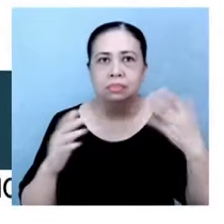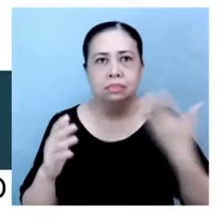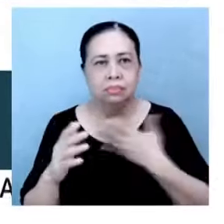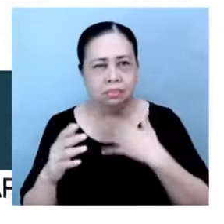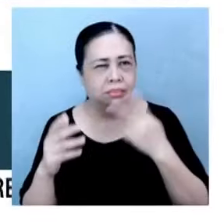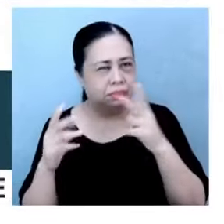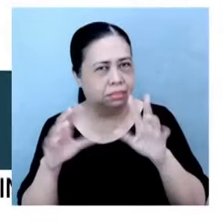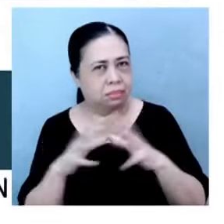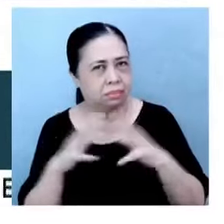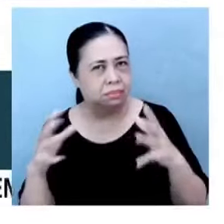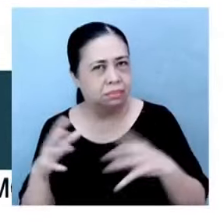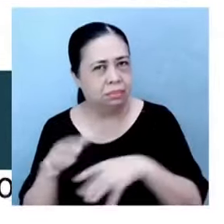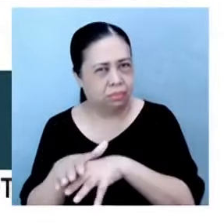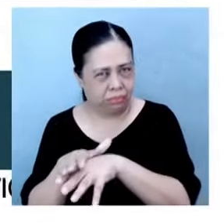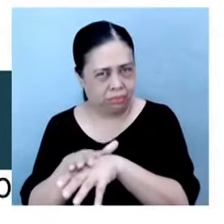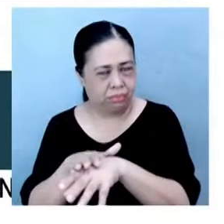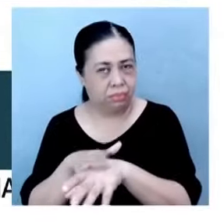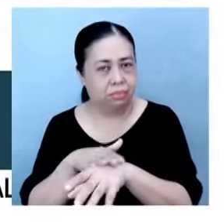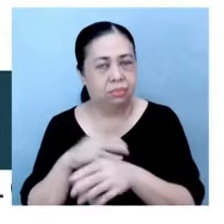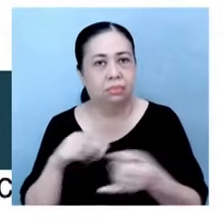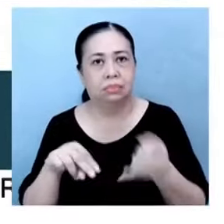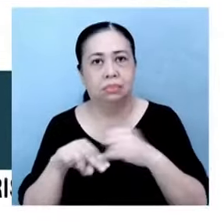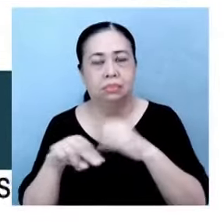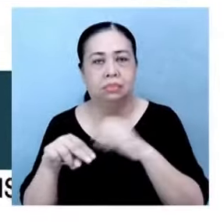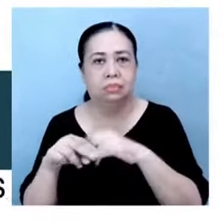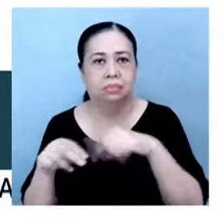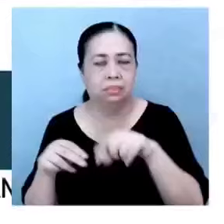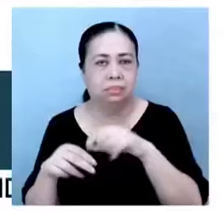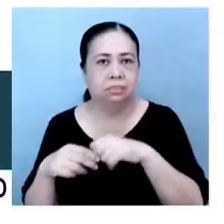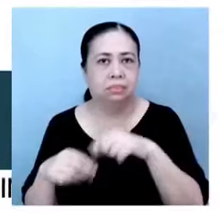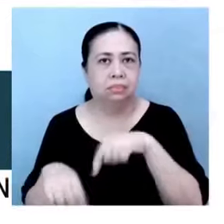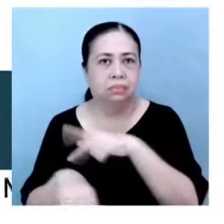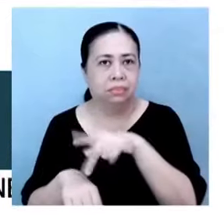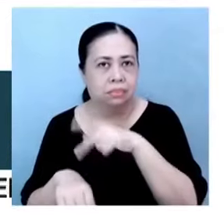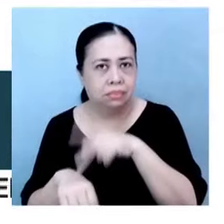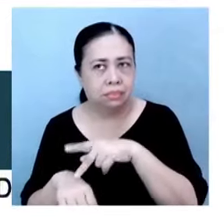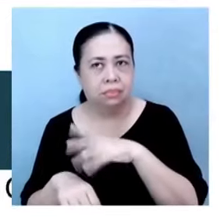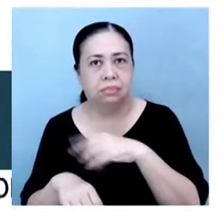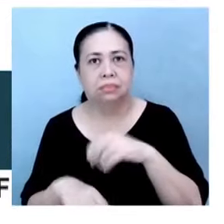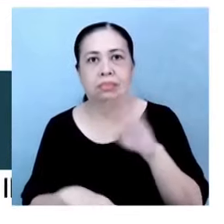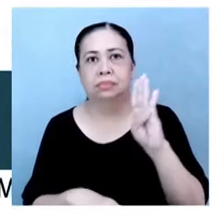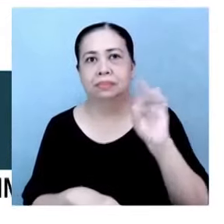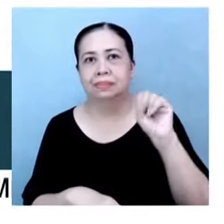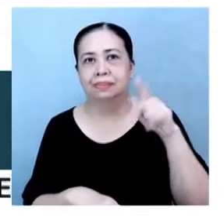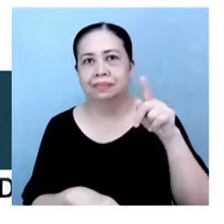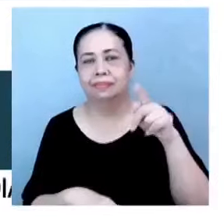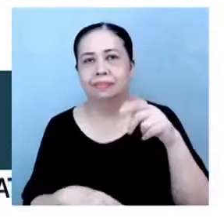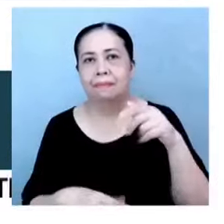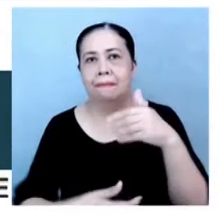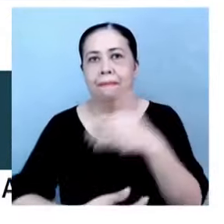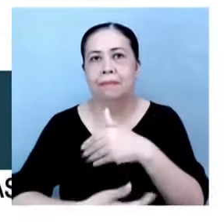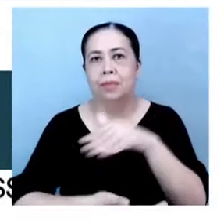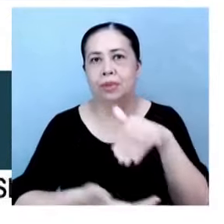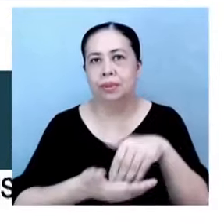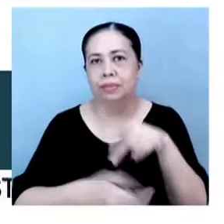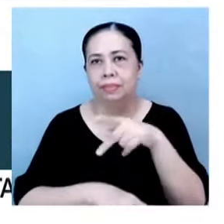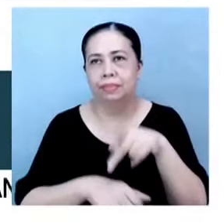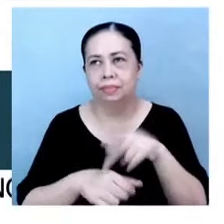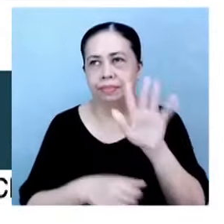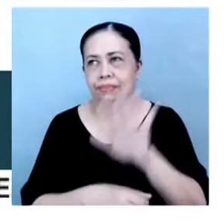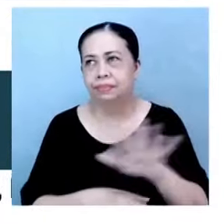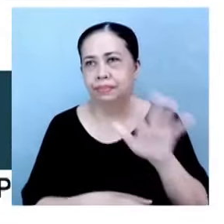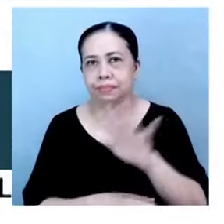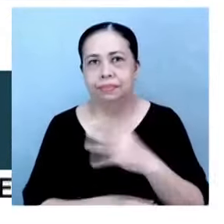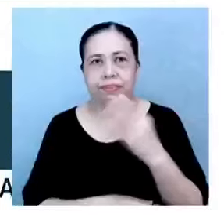much slower interest rate cuts locally in the BSP. We are baking in about 50